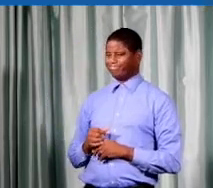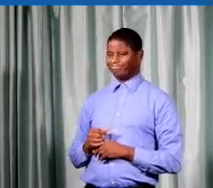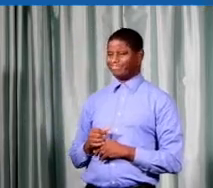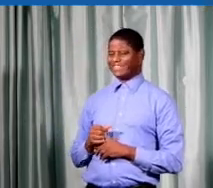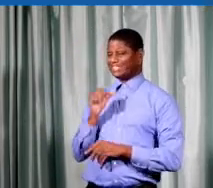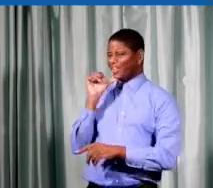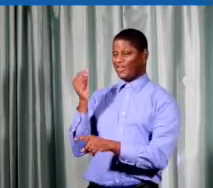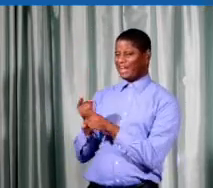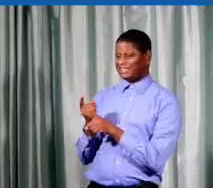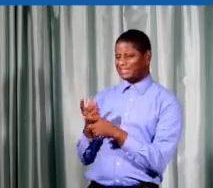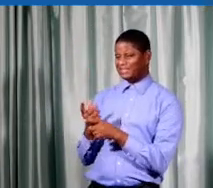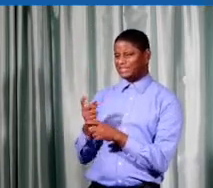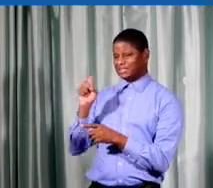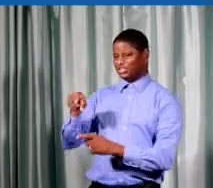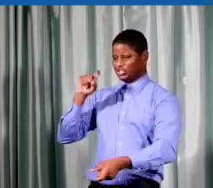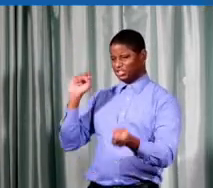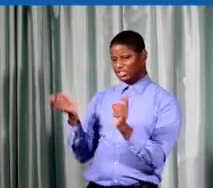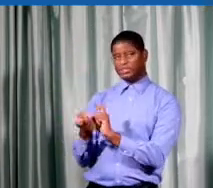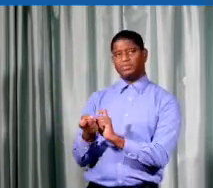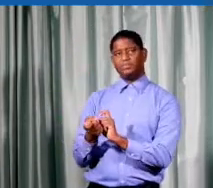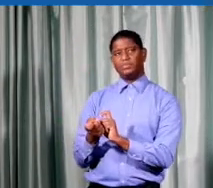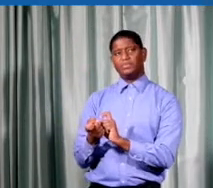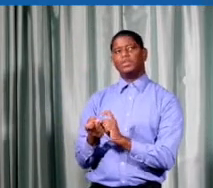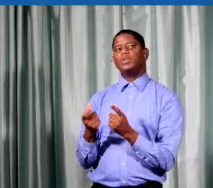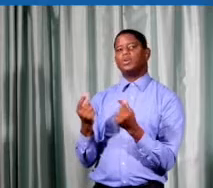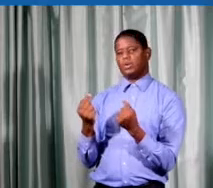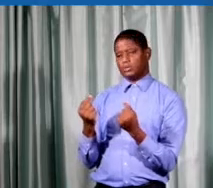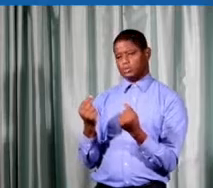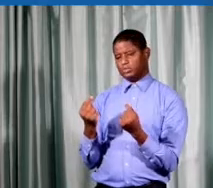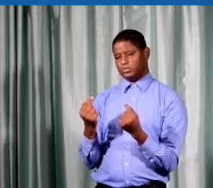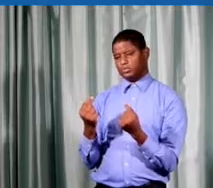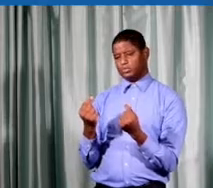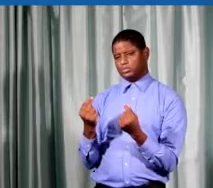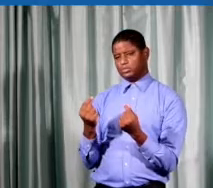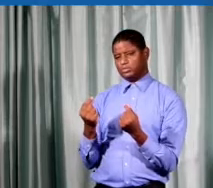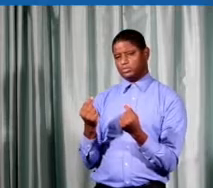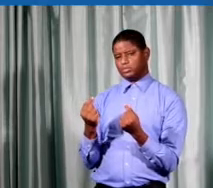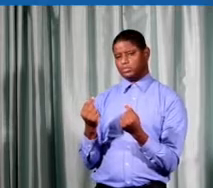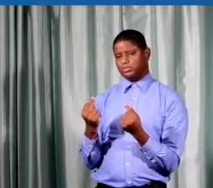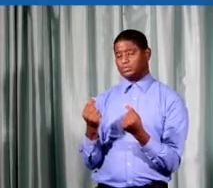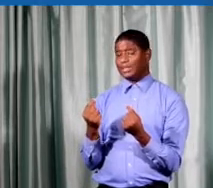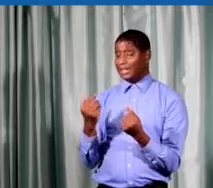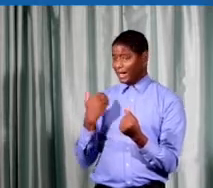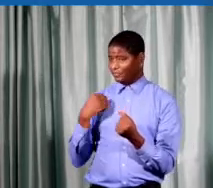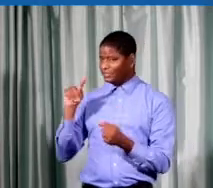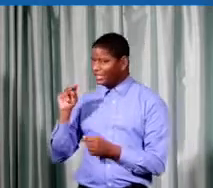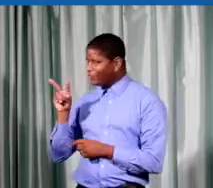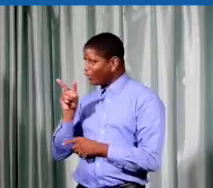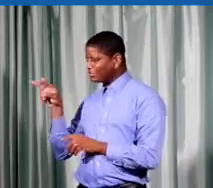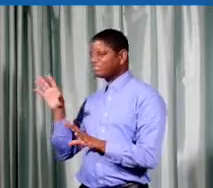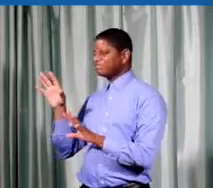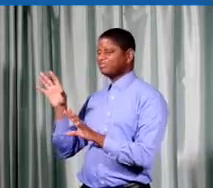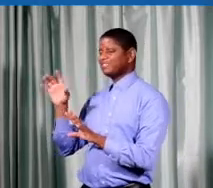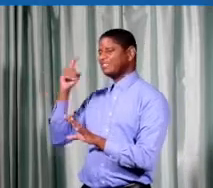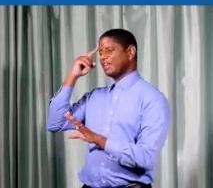night, he decided to solve the problem. He didn't have cable. Right?